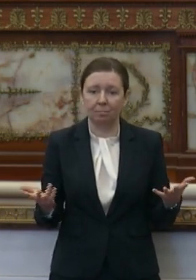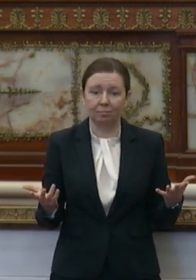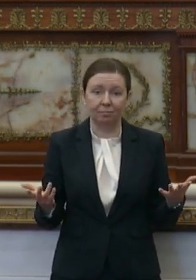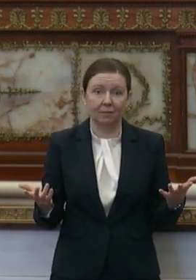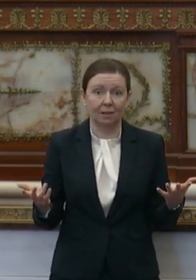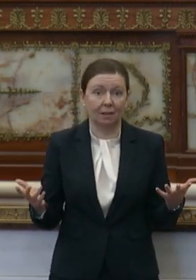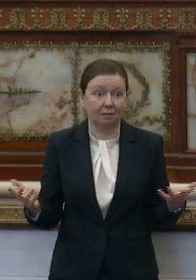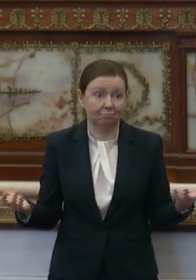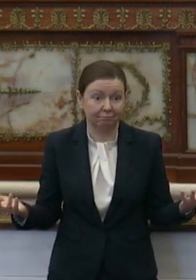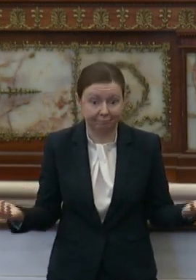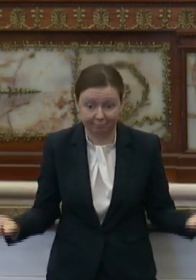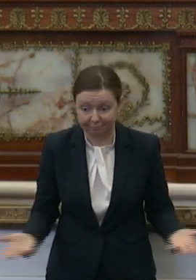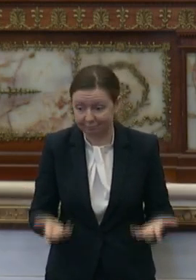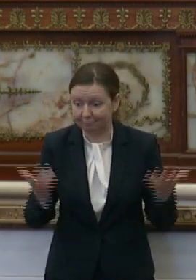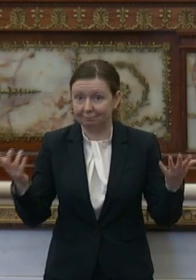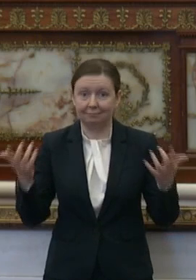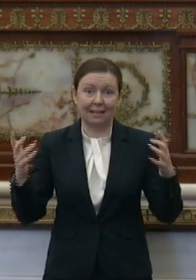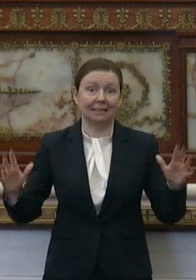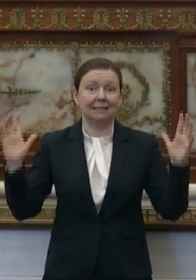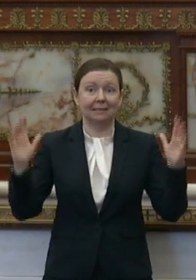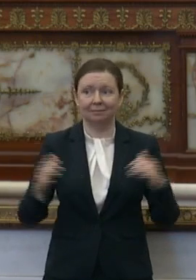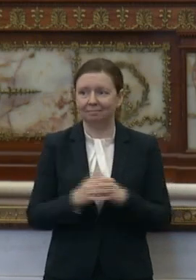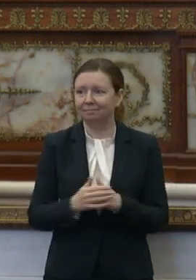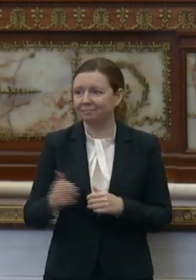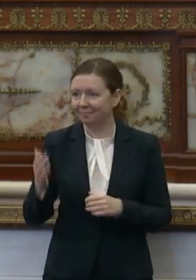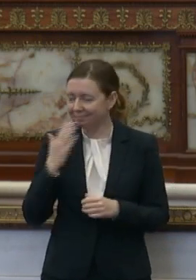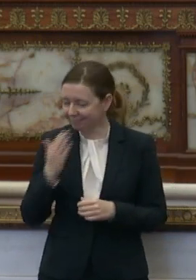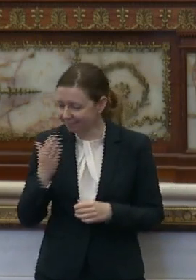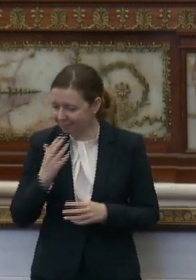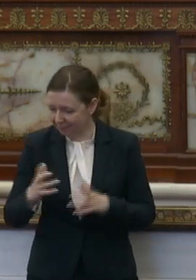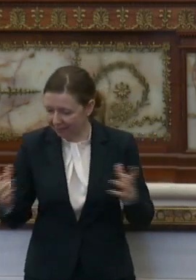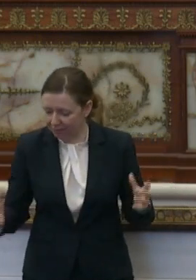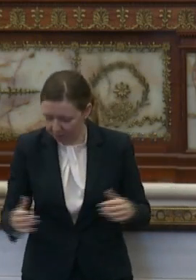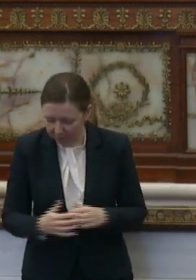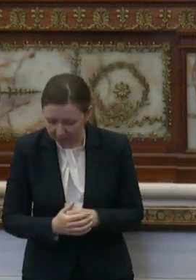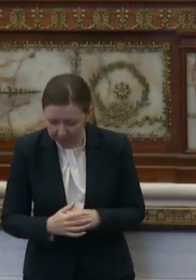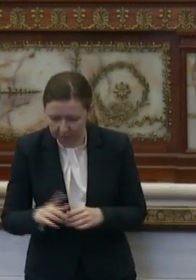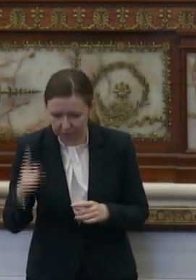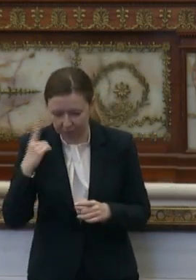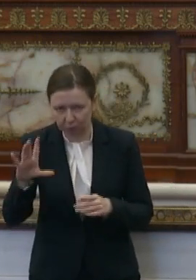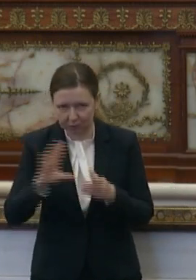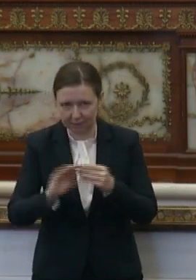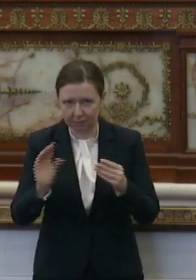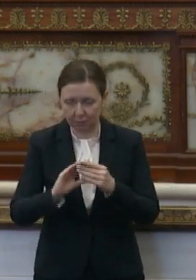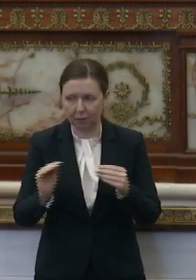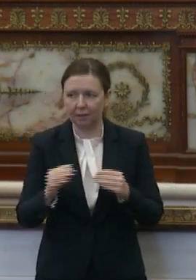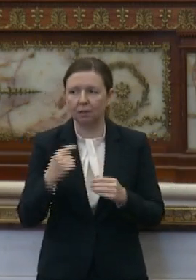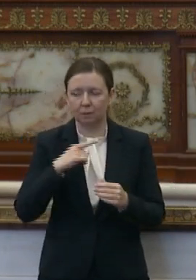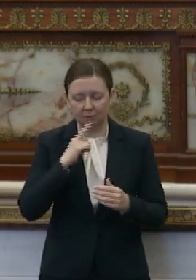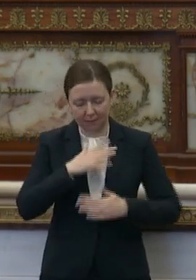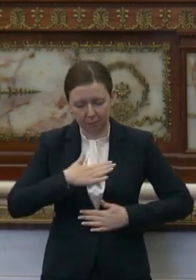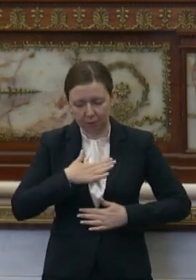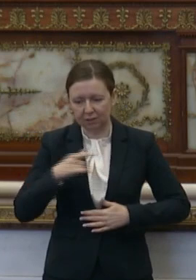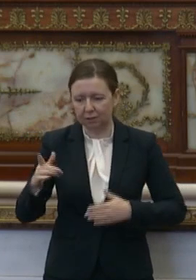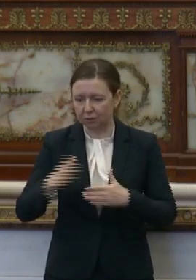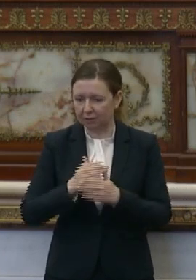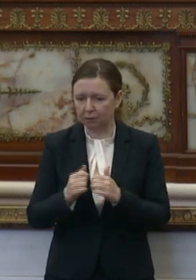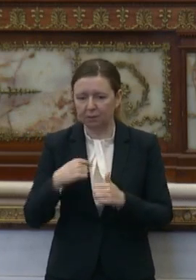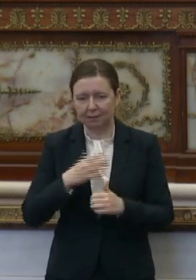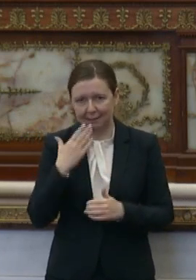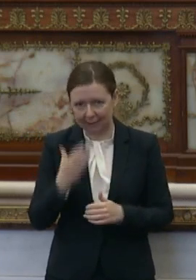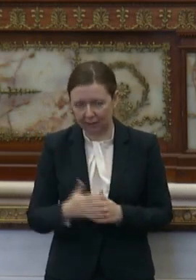dang, I didn't expect it to go so fast, so I guess that's all I have to say. Thank you. All right, listen, thank you so very much for your testimony. We greatly appreciate you sharing with